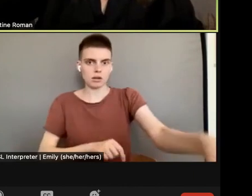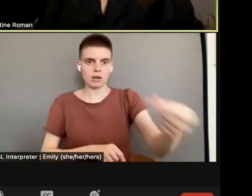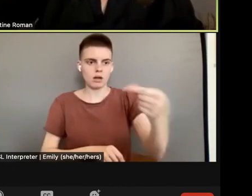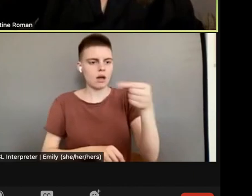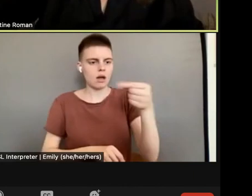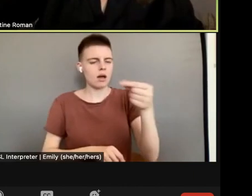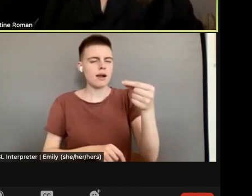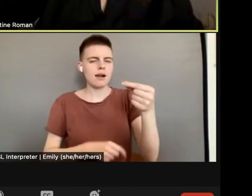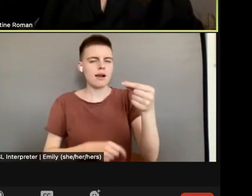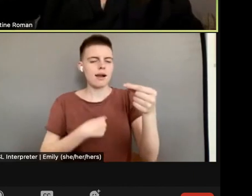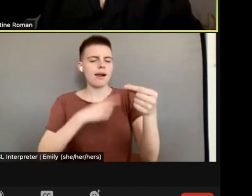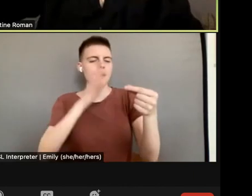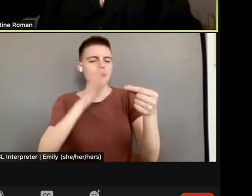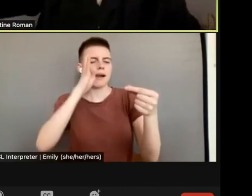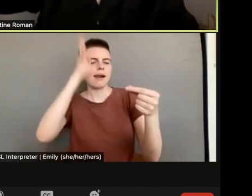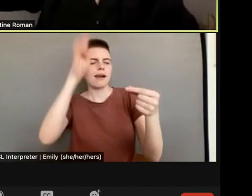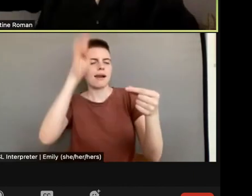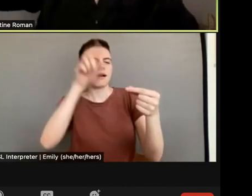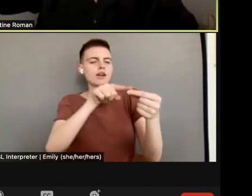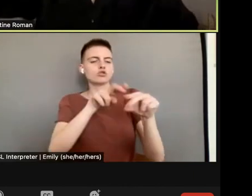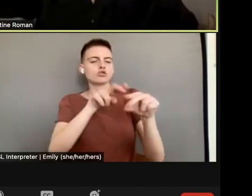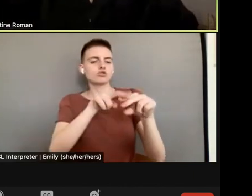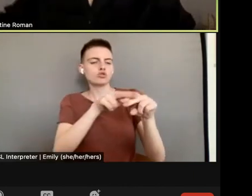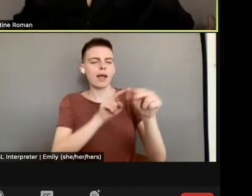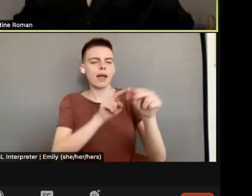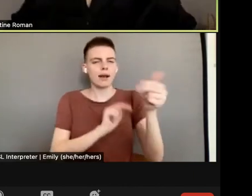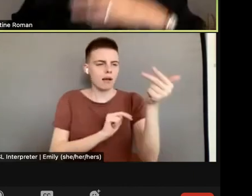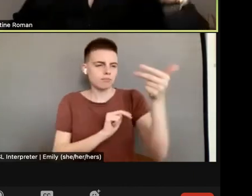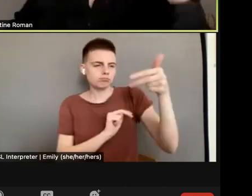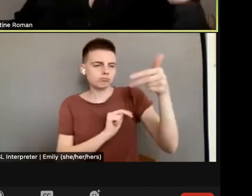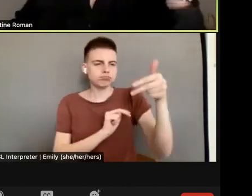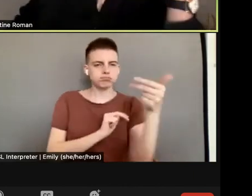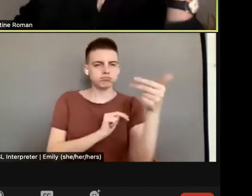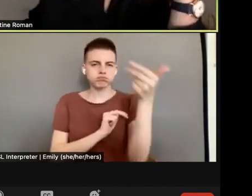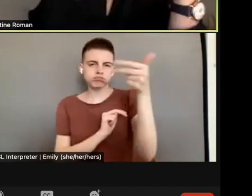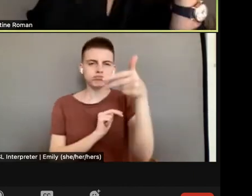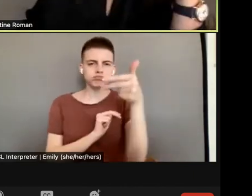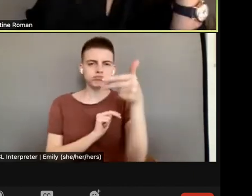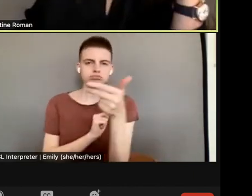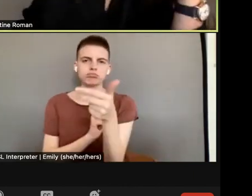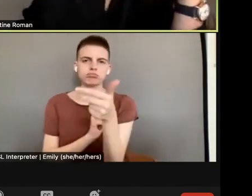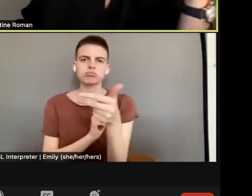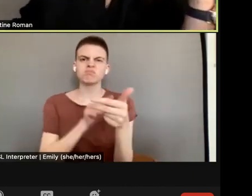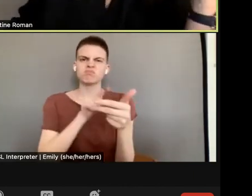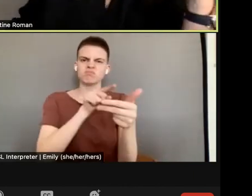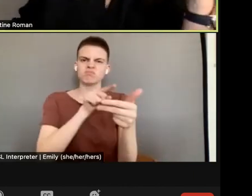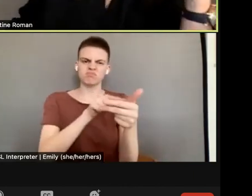have an object that represents something else and play it out.